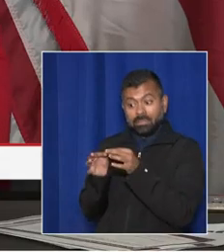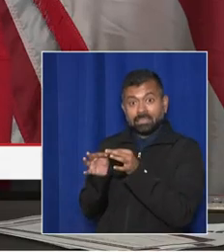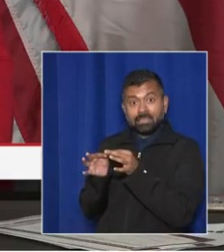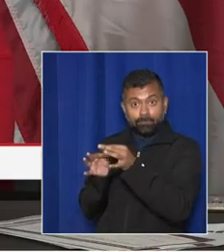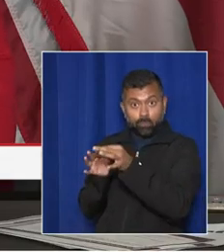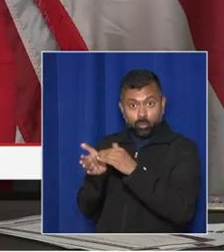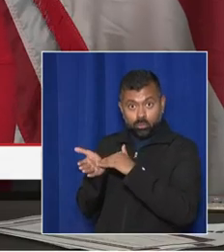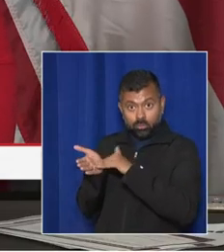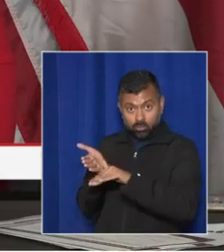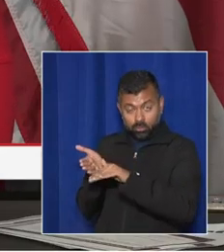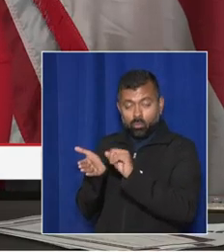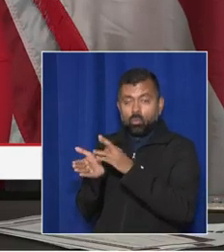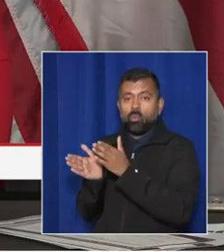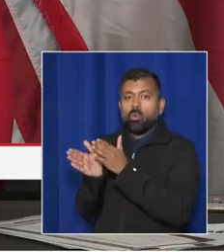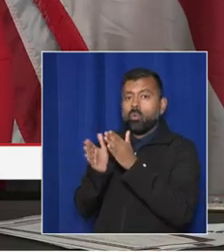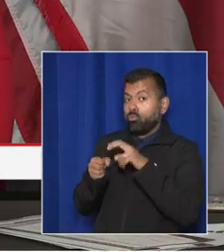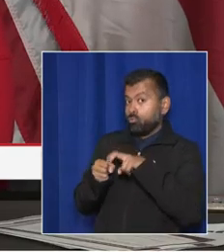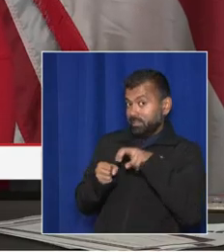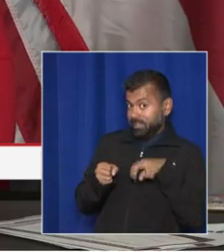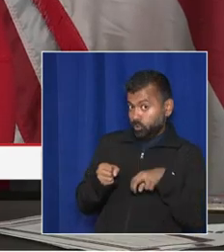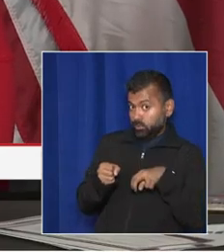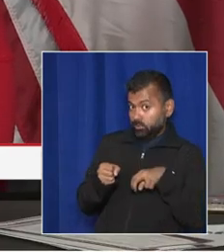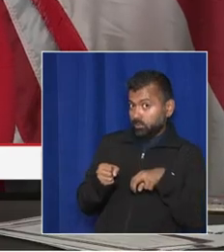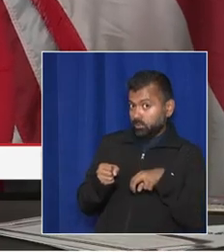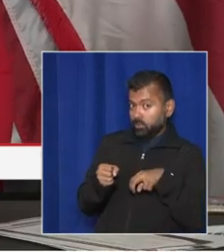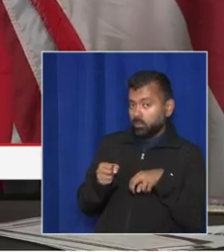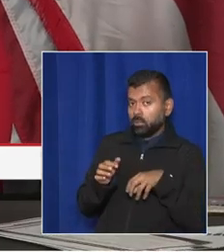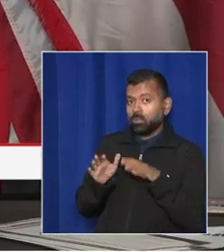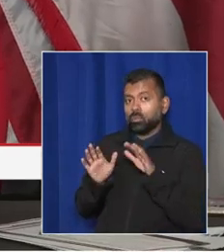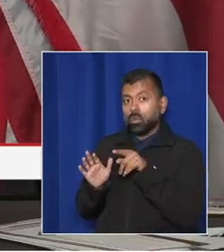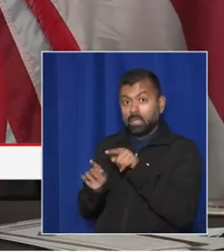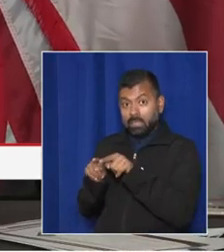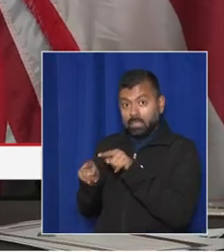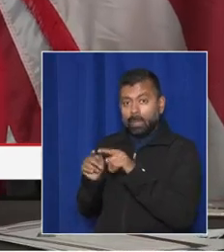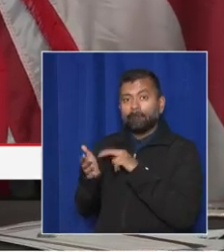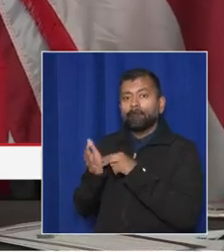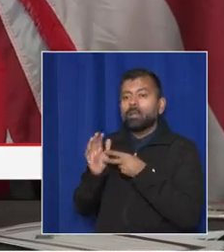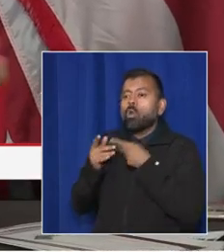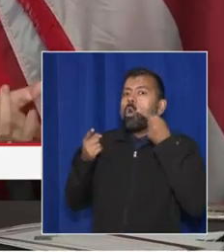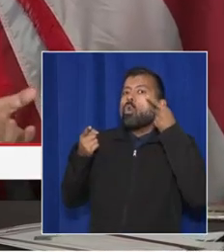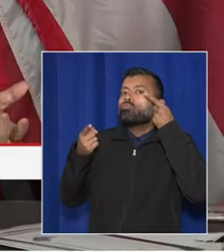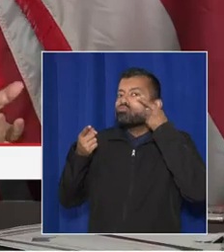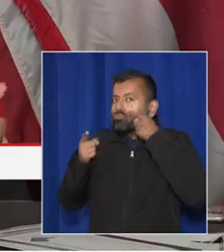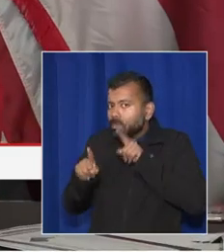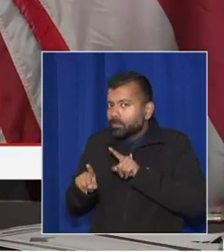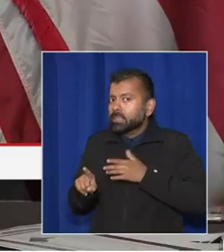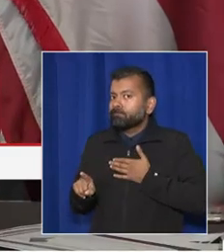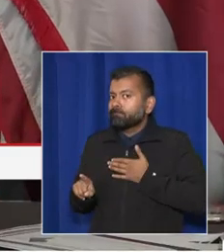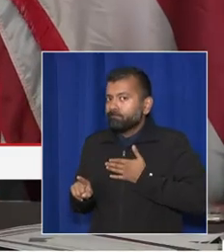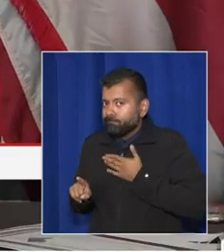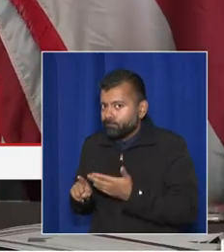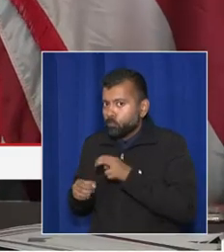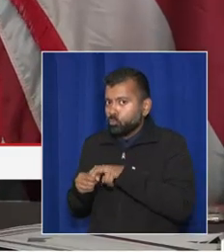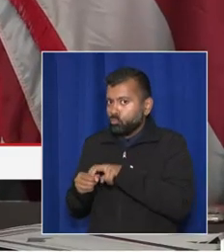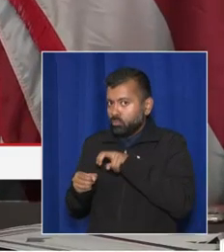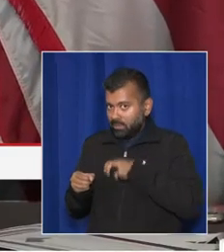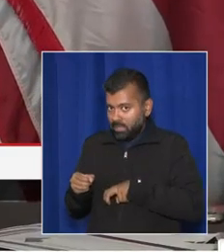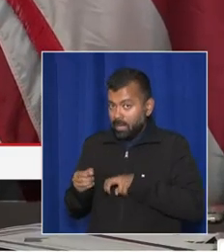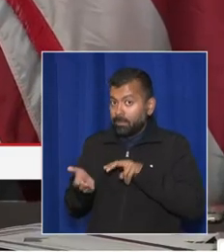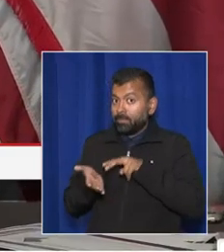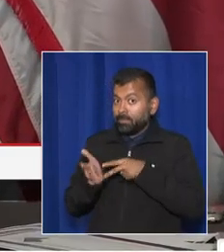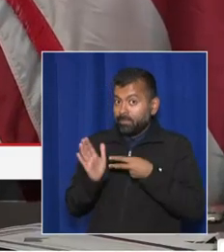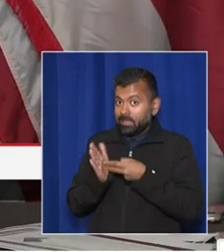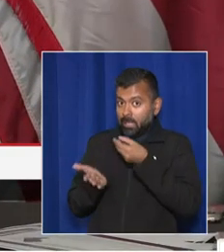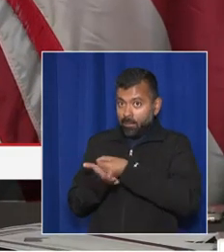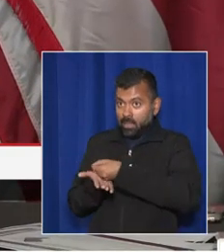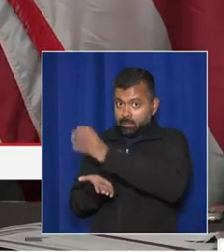that you agree to resign and that you were provided some sort of severance for some specified period of time. That level of